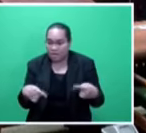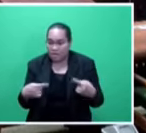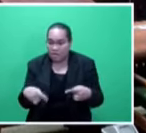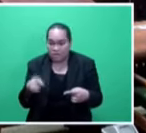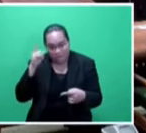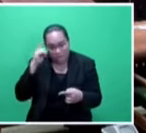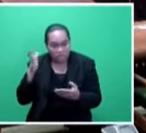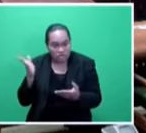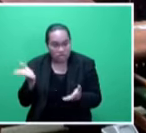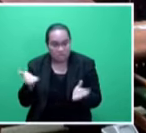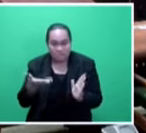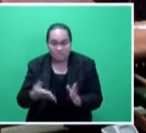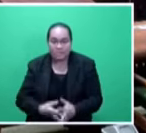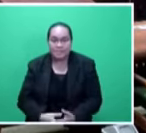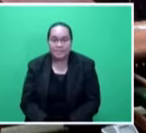motion.